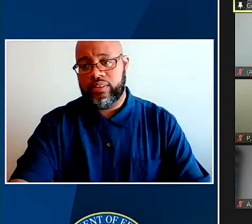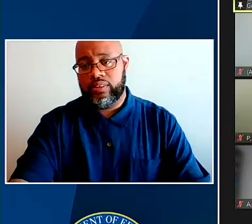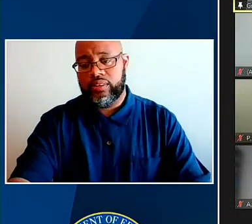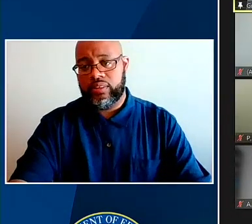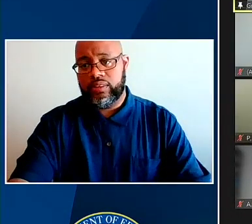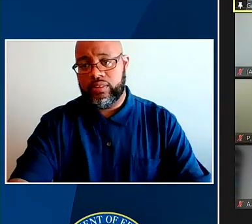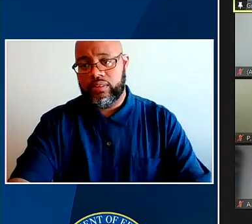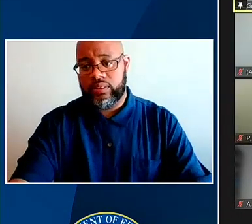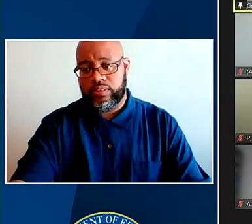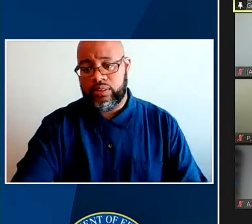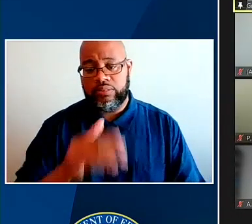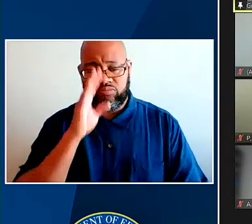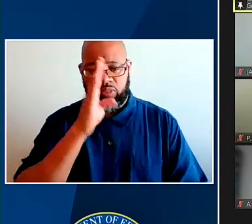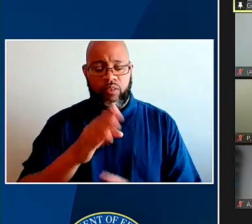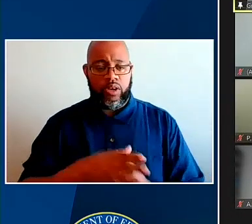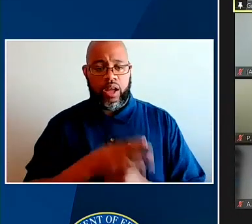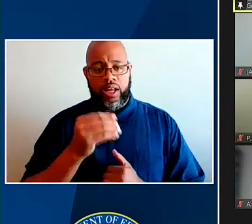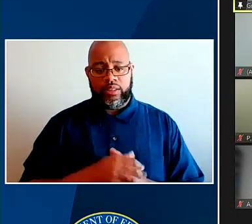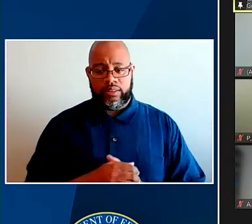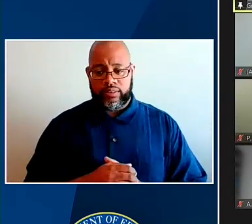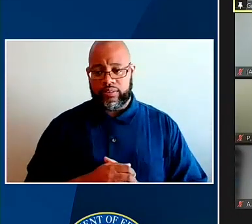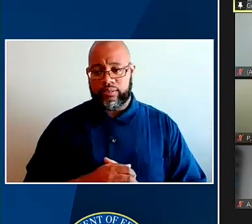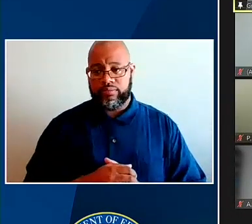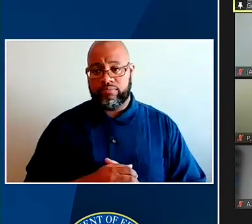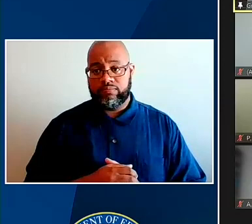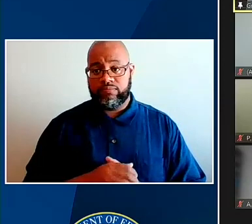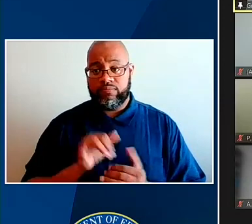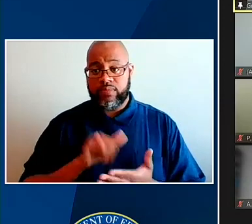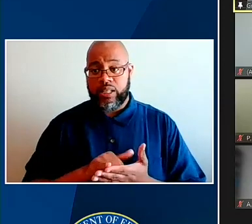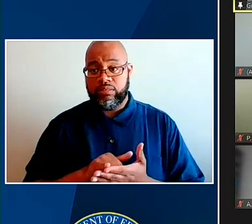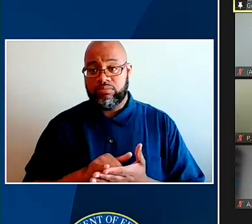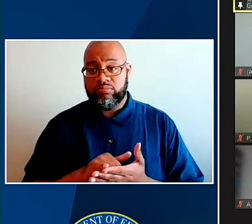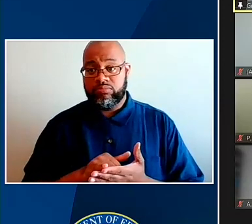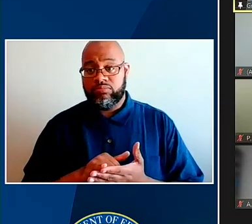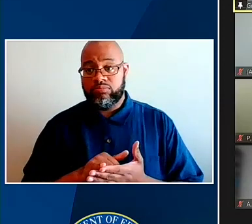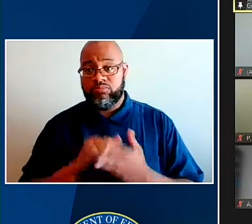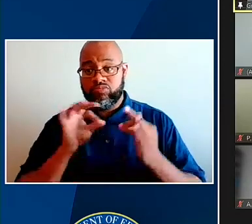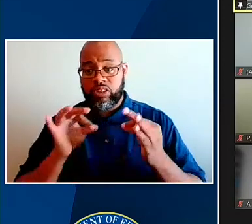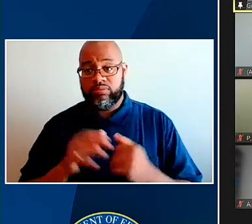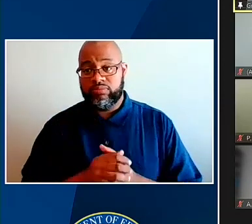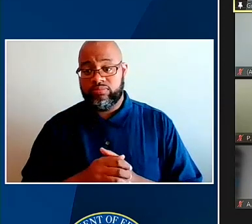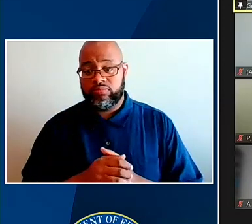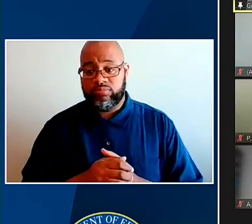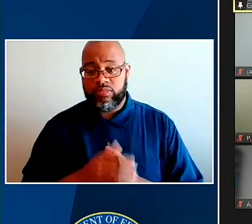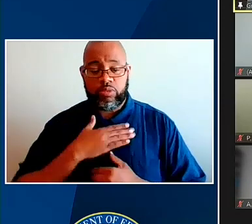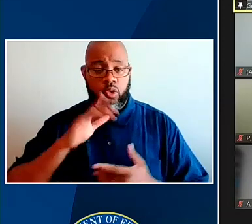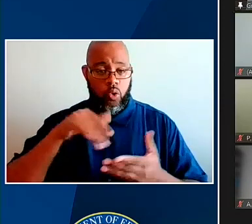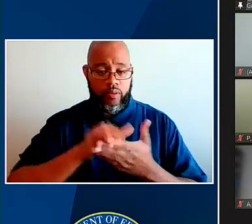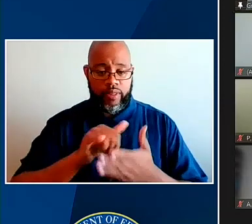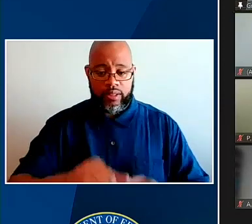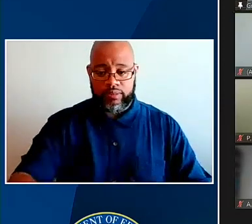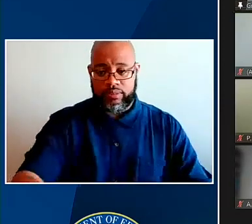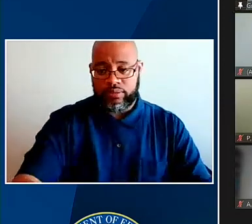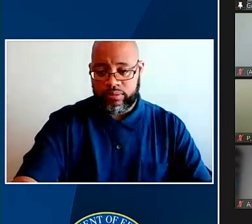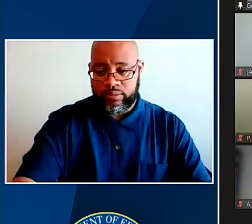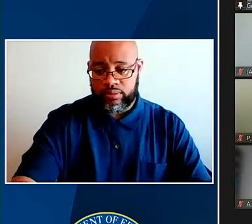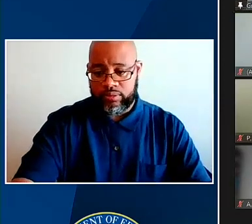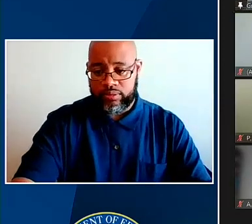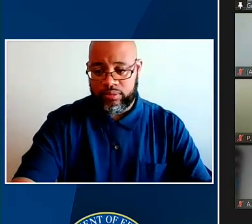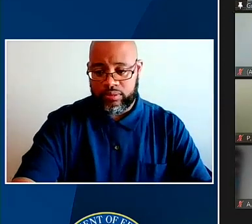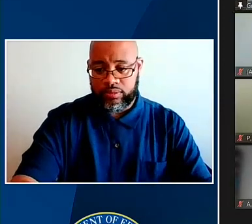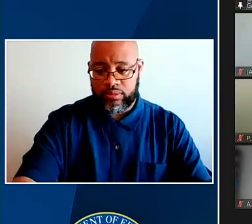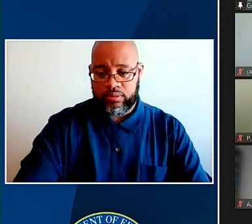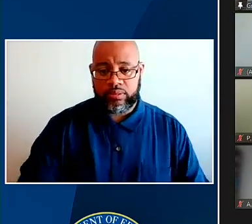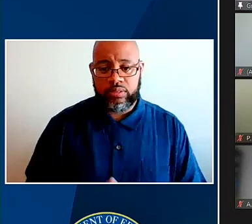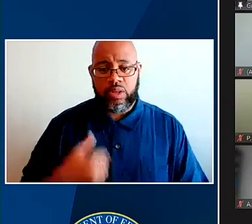pretty straightforward. And yeah, that's great. So I appreciate all that. Okay. So